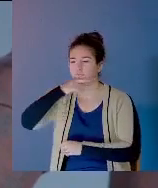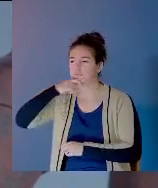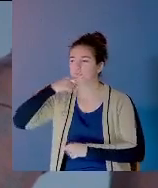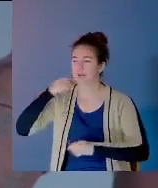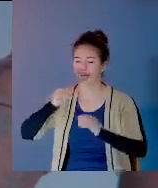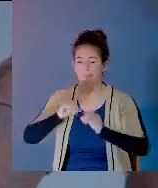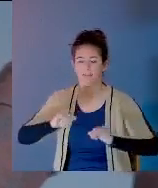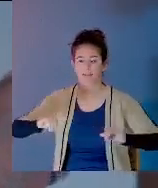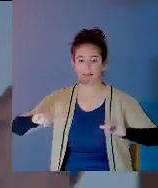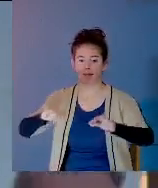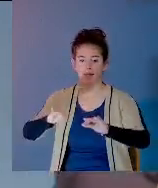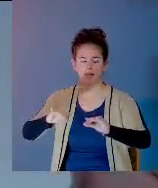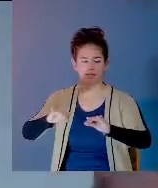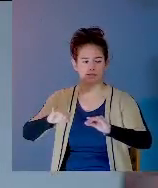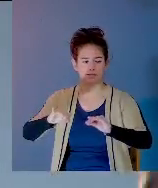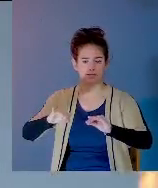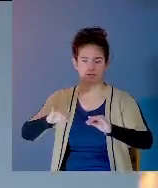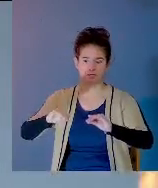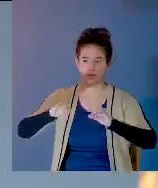Awesome. Thank you.